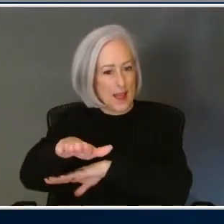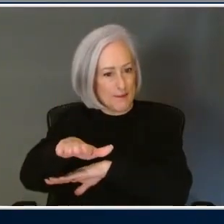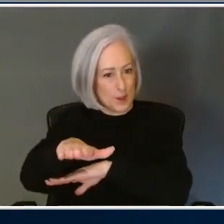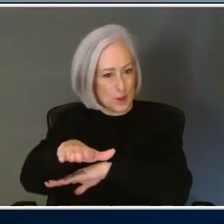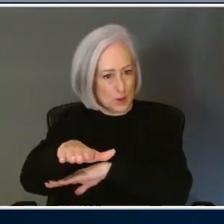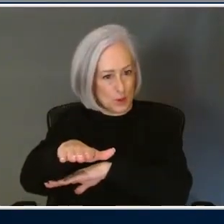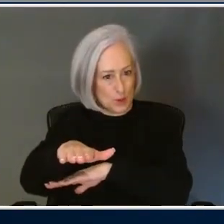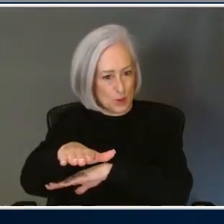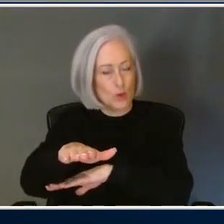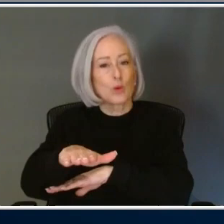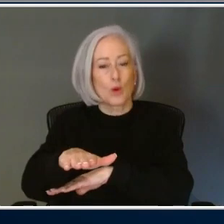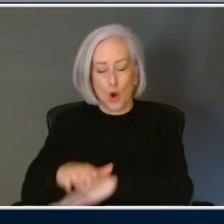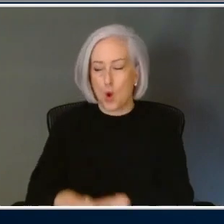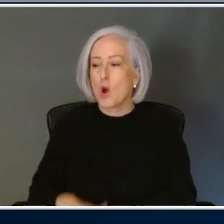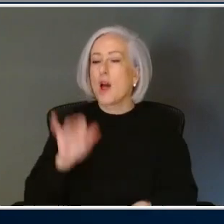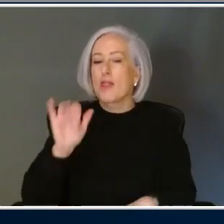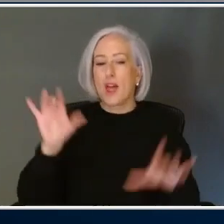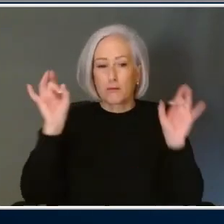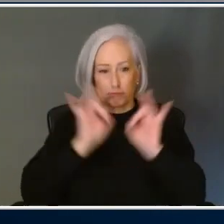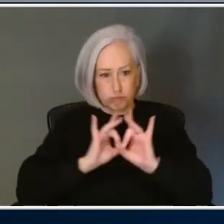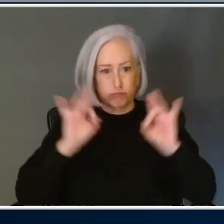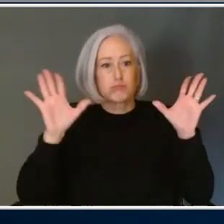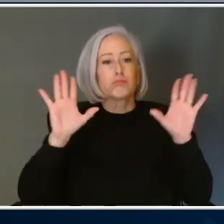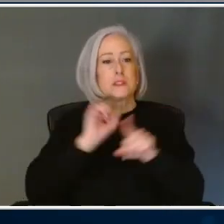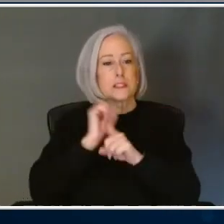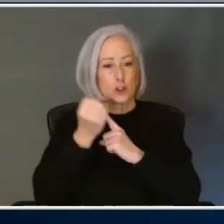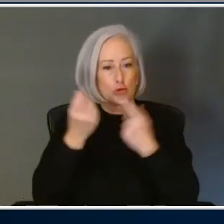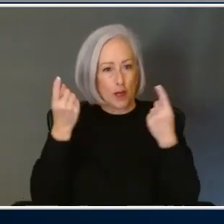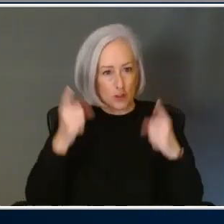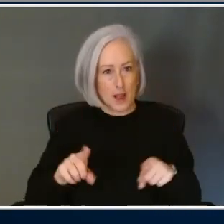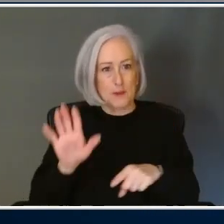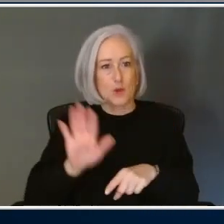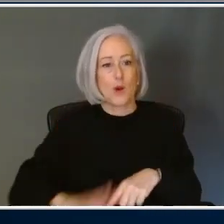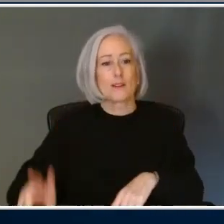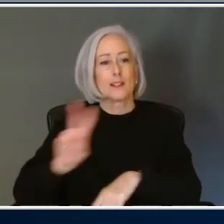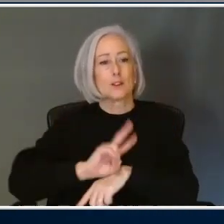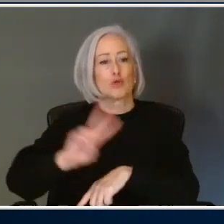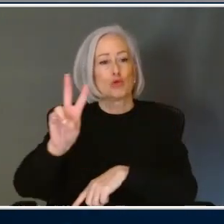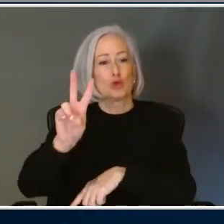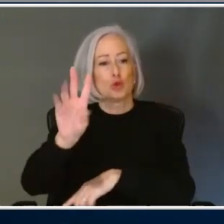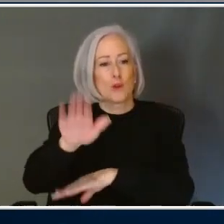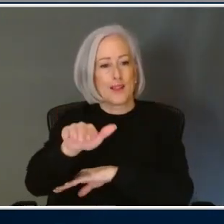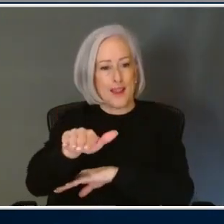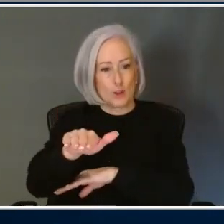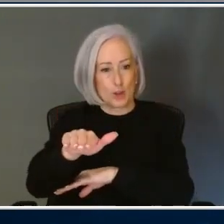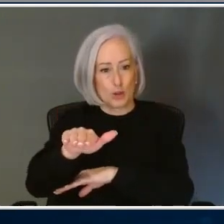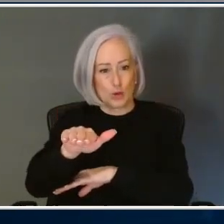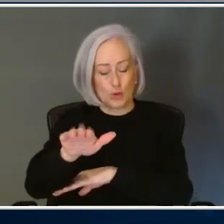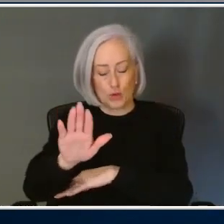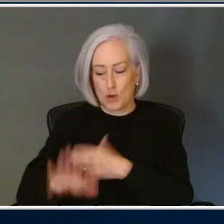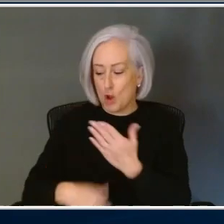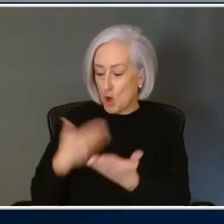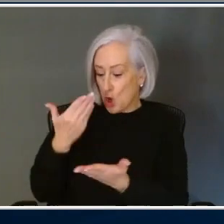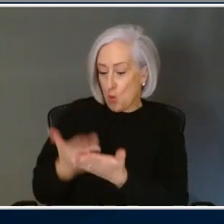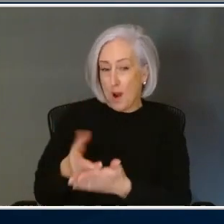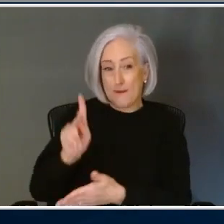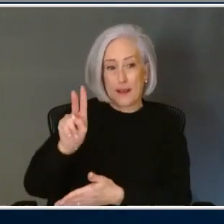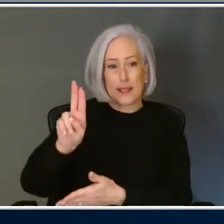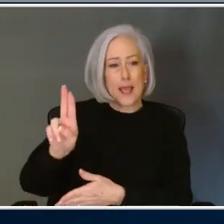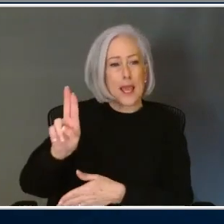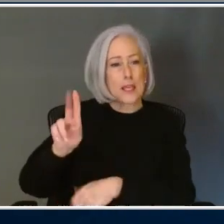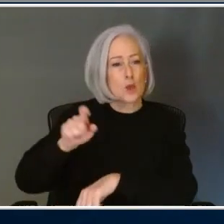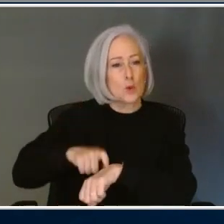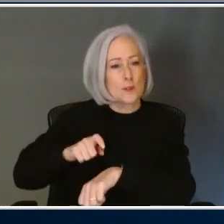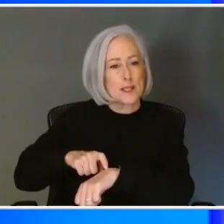Okay, this horrific accident happens. Dr. Ebersol, by the time he gets to you, what time is it? And by the time it's out? Yeah, it was middle of